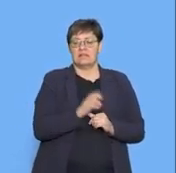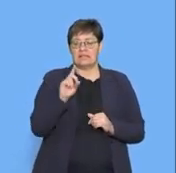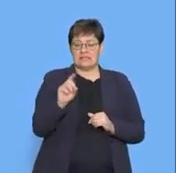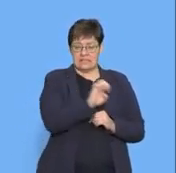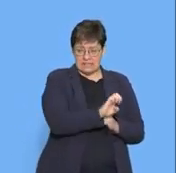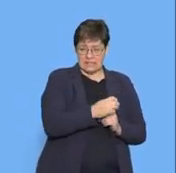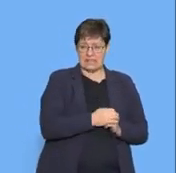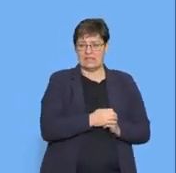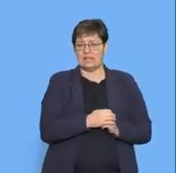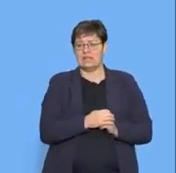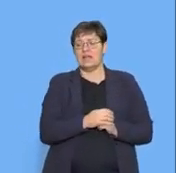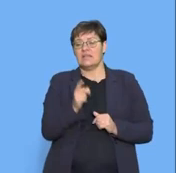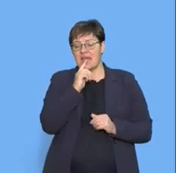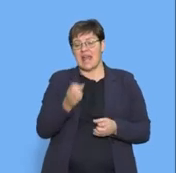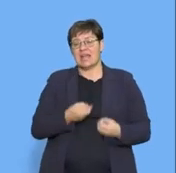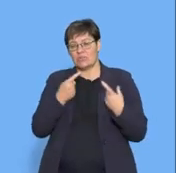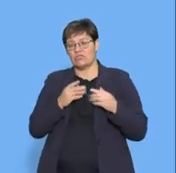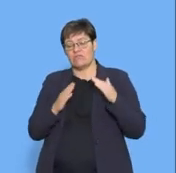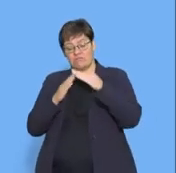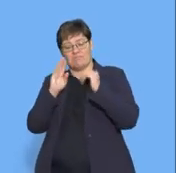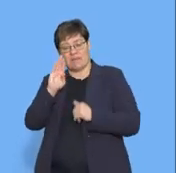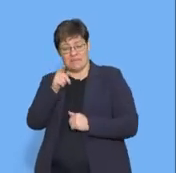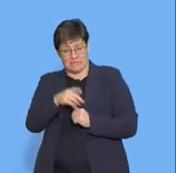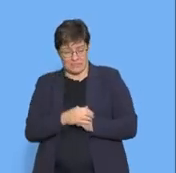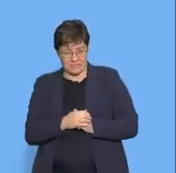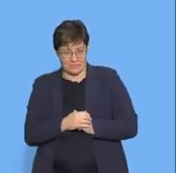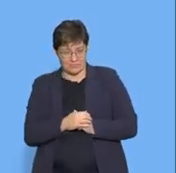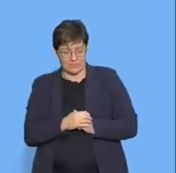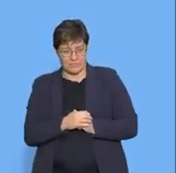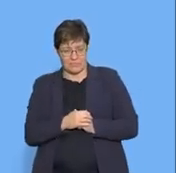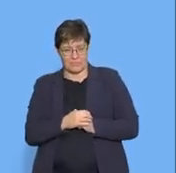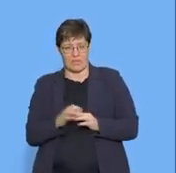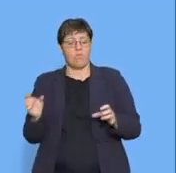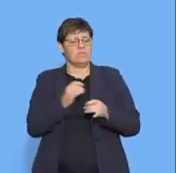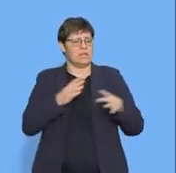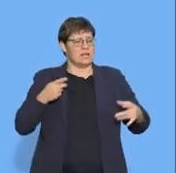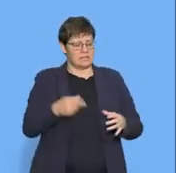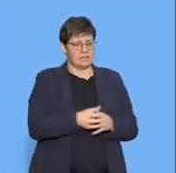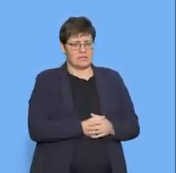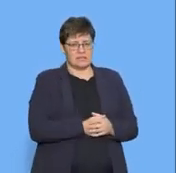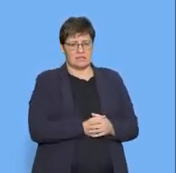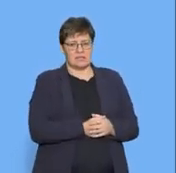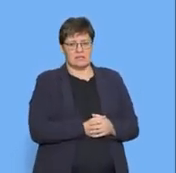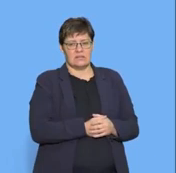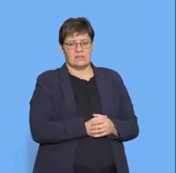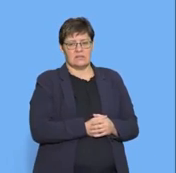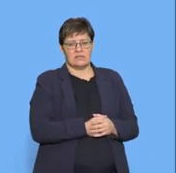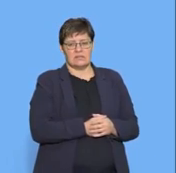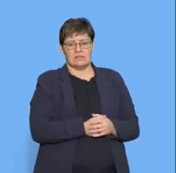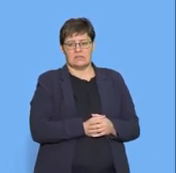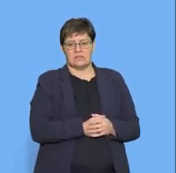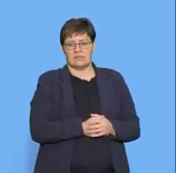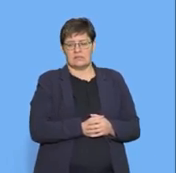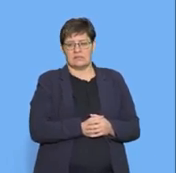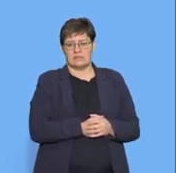to find BD, and then we're going to find an expression for that angle. So let's begin. Let me just clear up